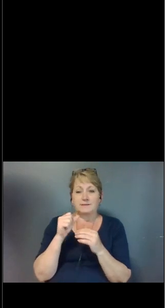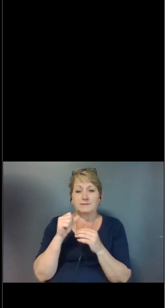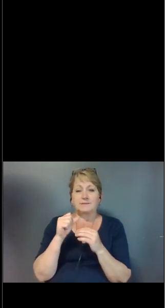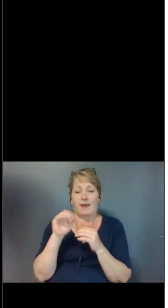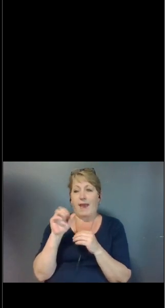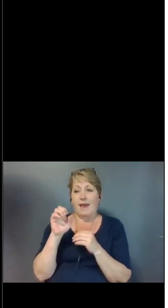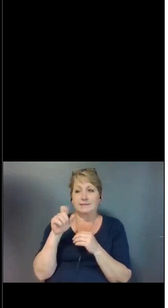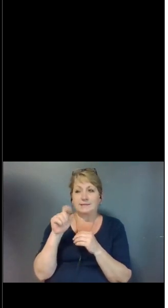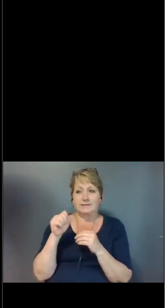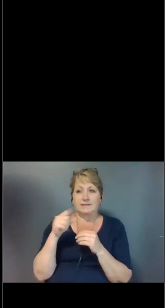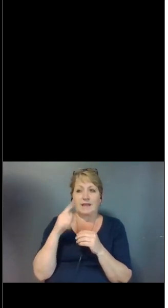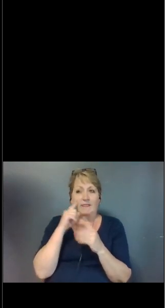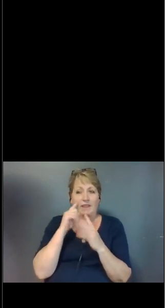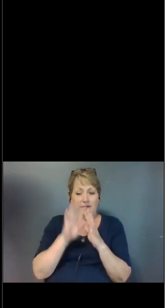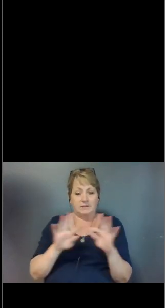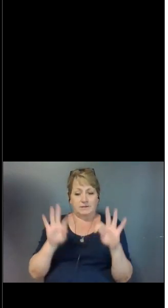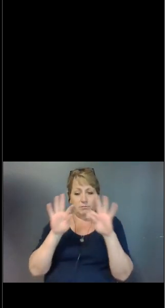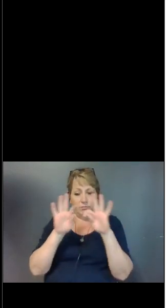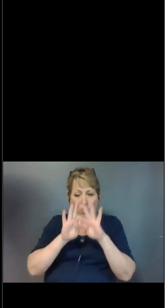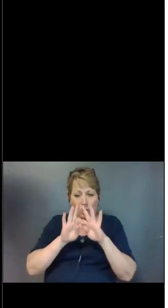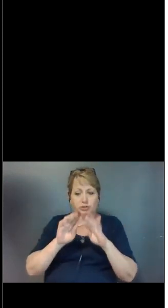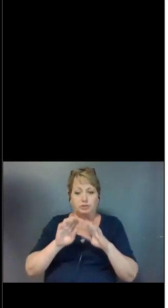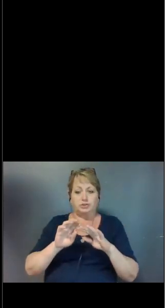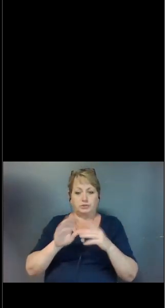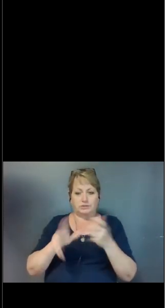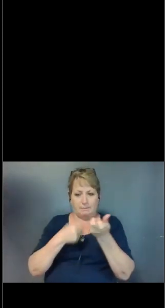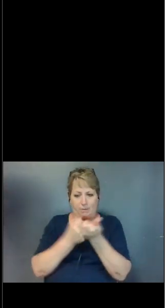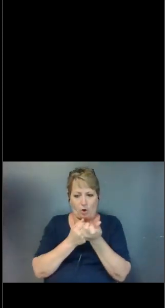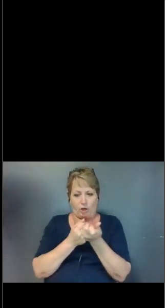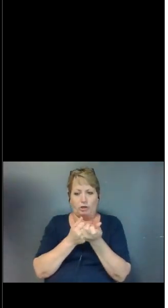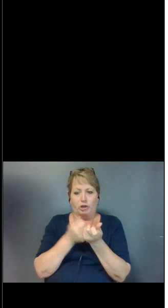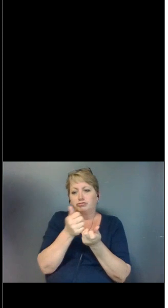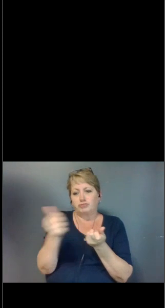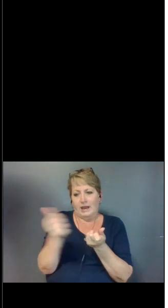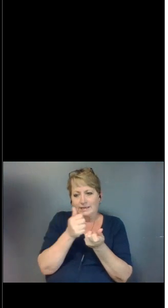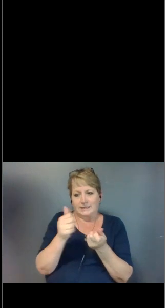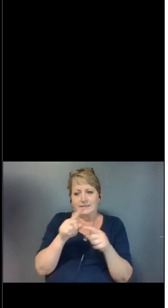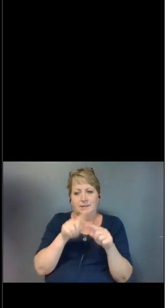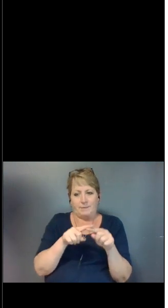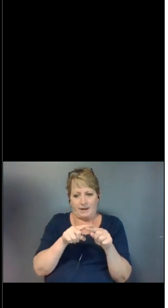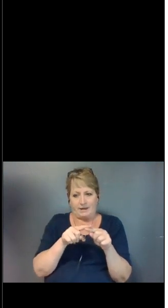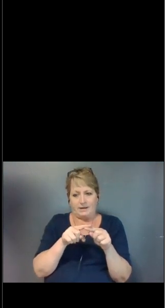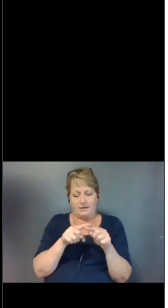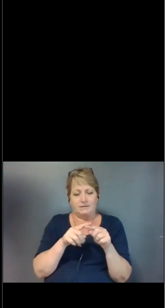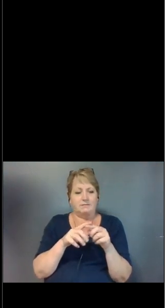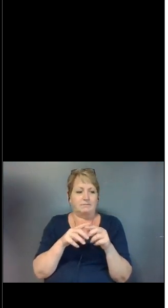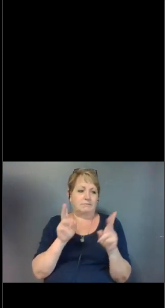to support transit-dependent working people. Thank you for the opportunity to make my comments.